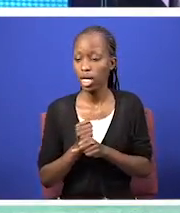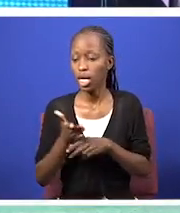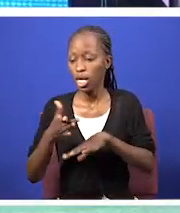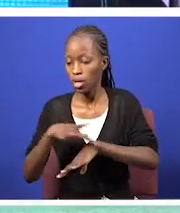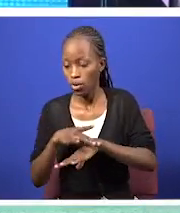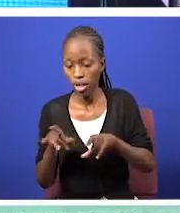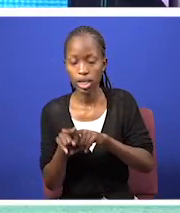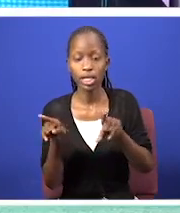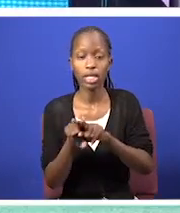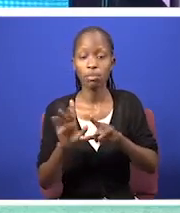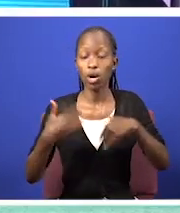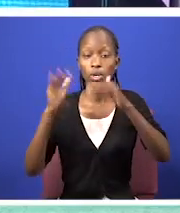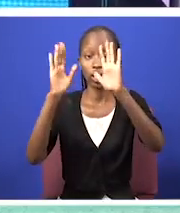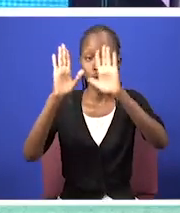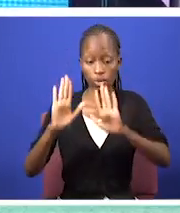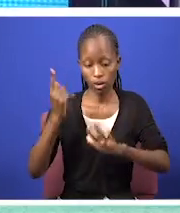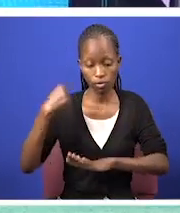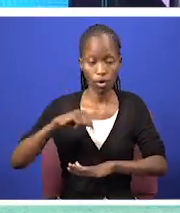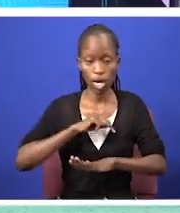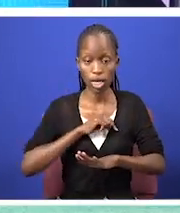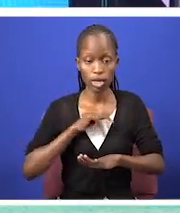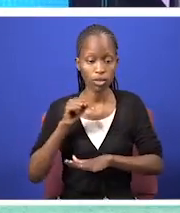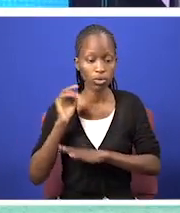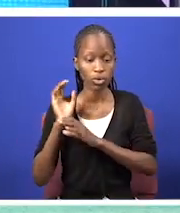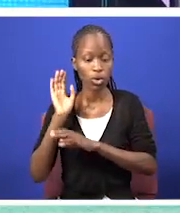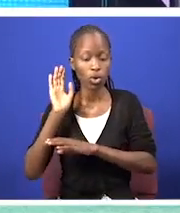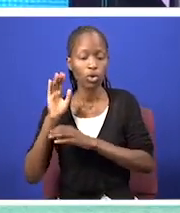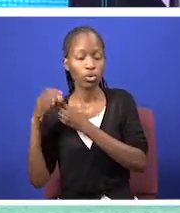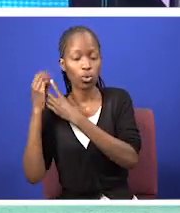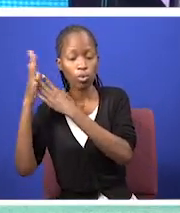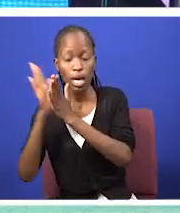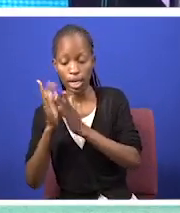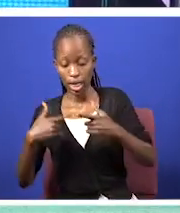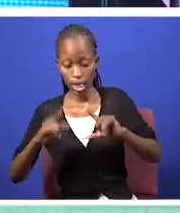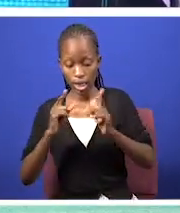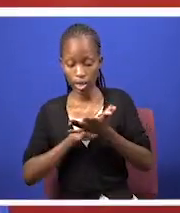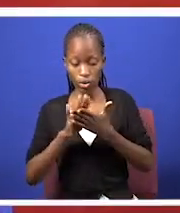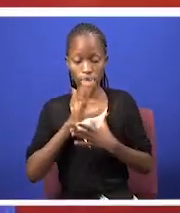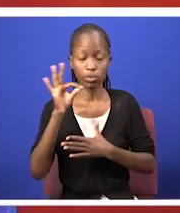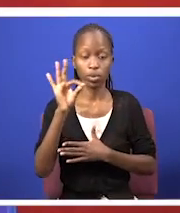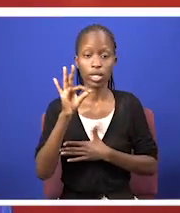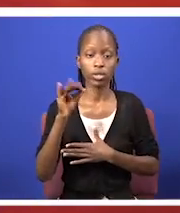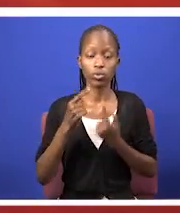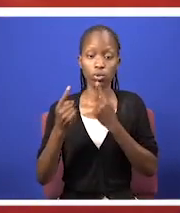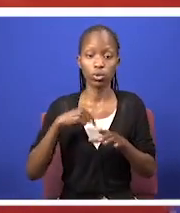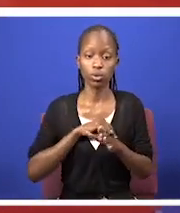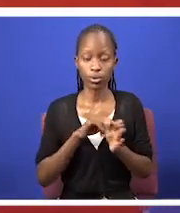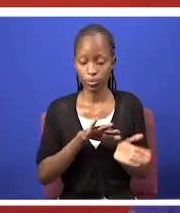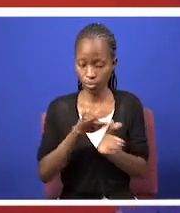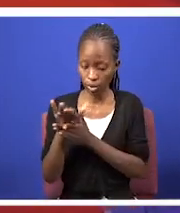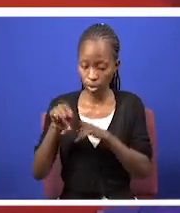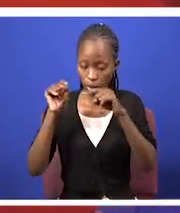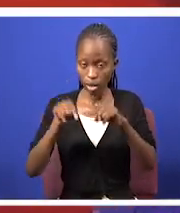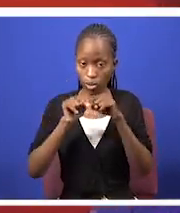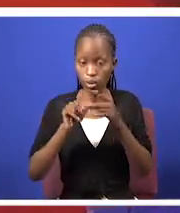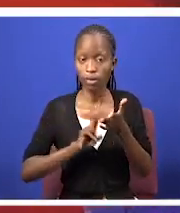on the earth, and how it is important for us to heed his voice and to allow him to speak to us. Now, in our